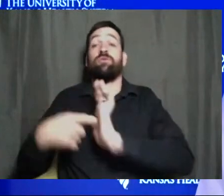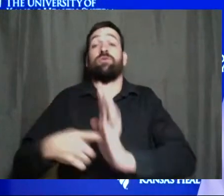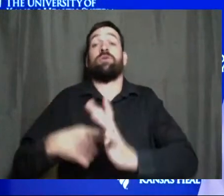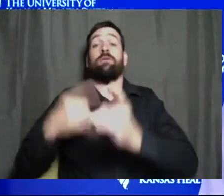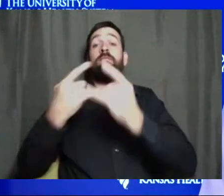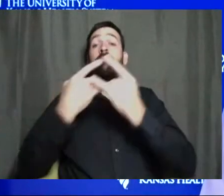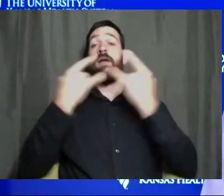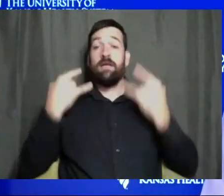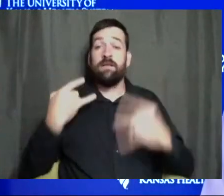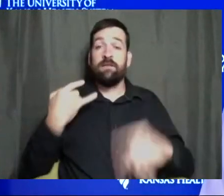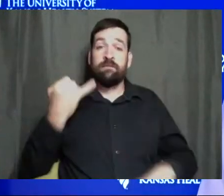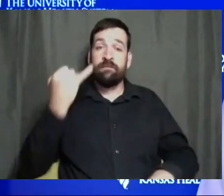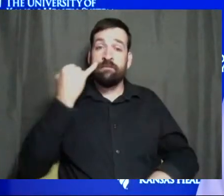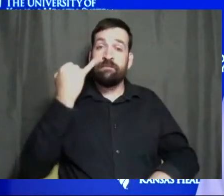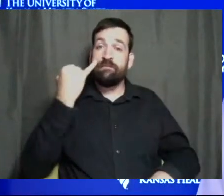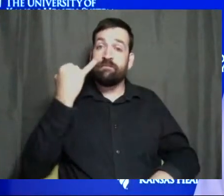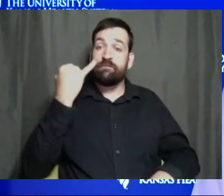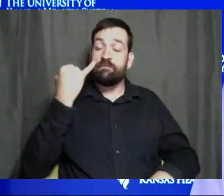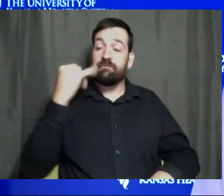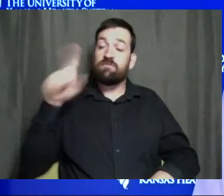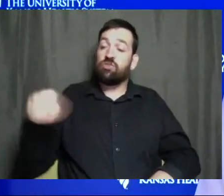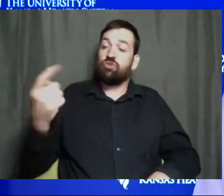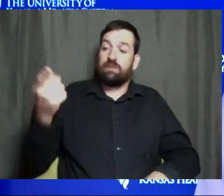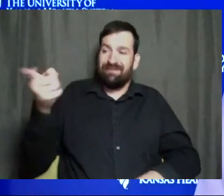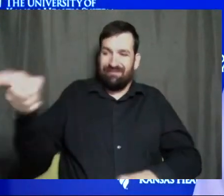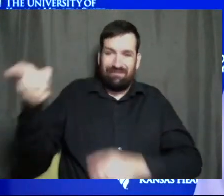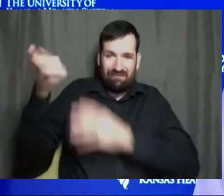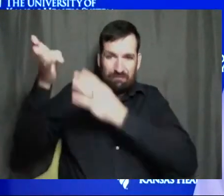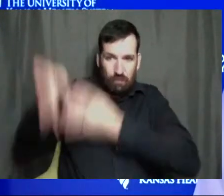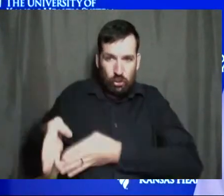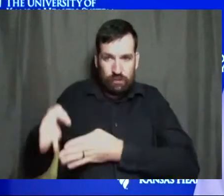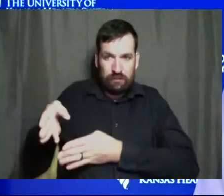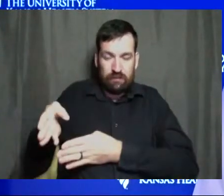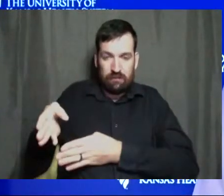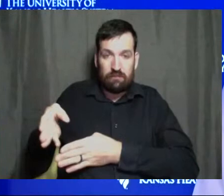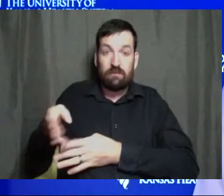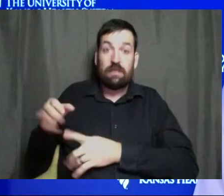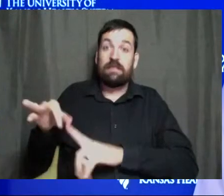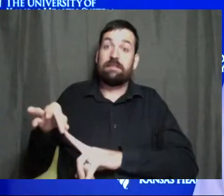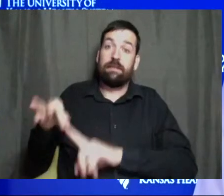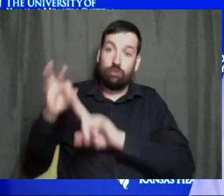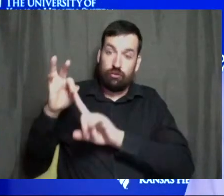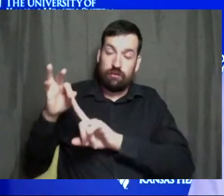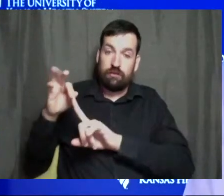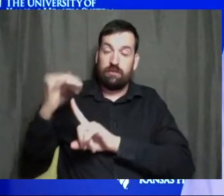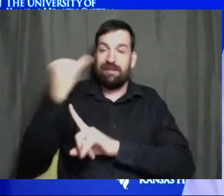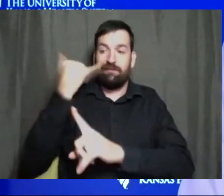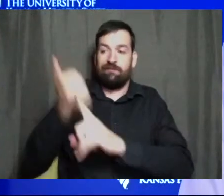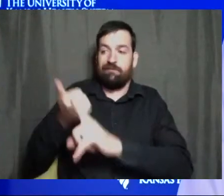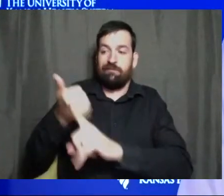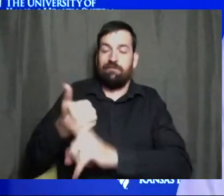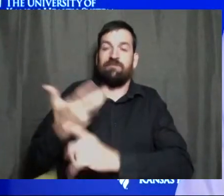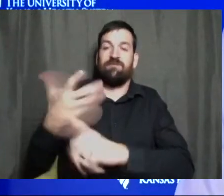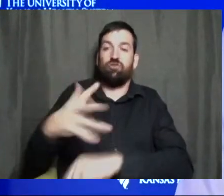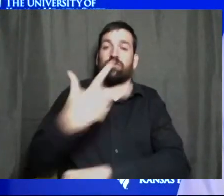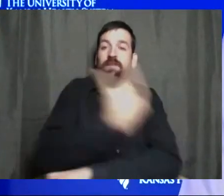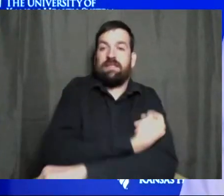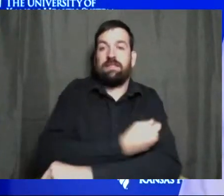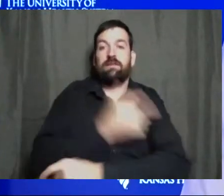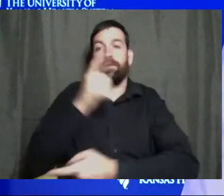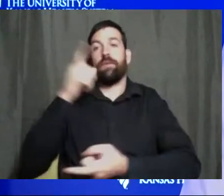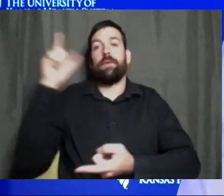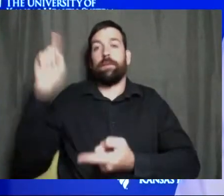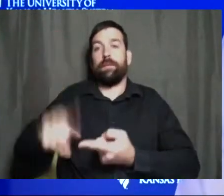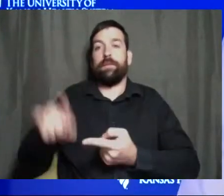just that person is wearing the mask, and especially if they are vaccinated, that will help reduce infection as well. So